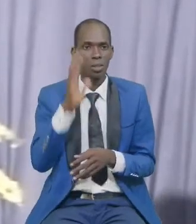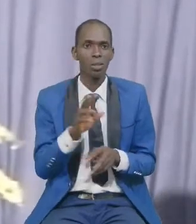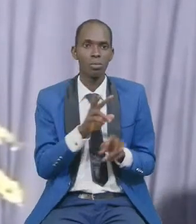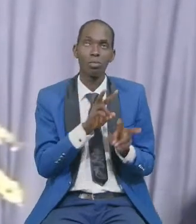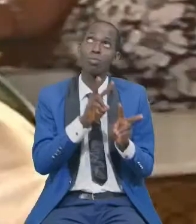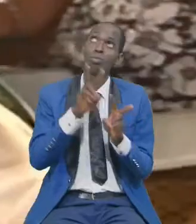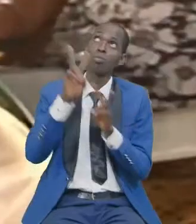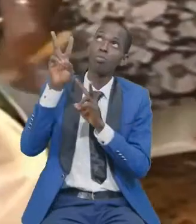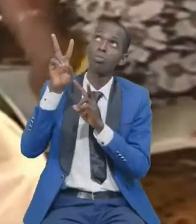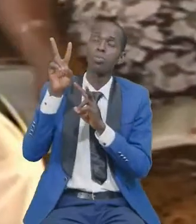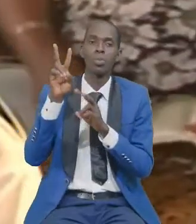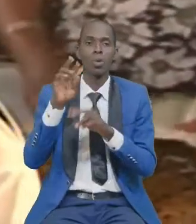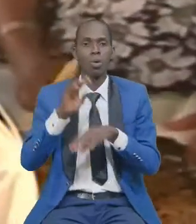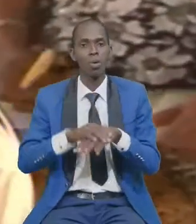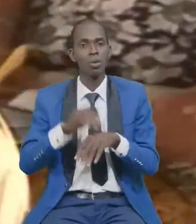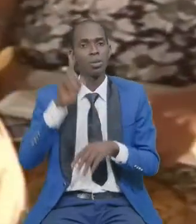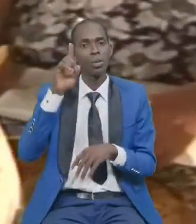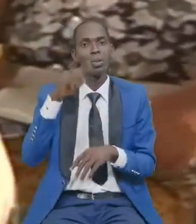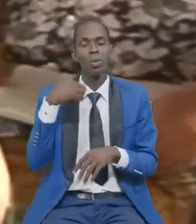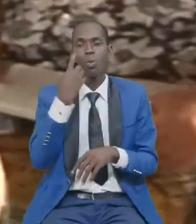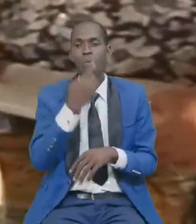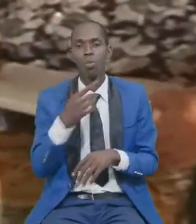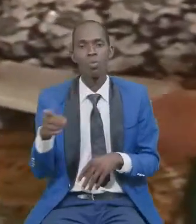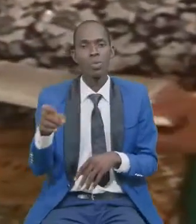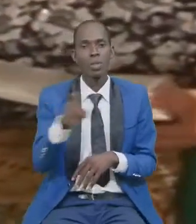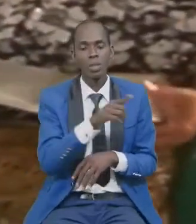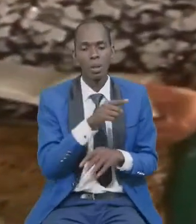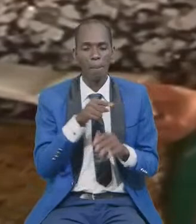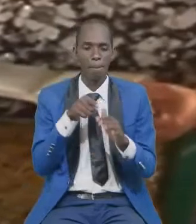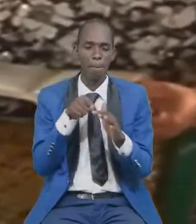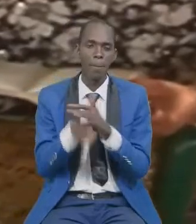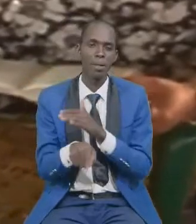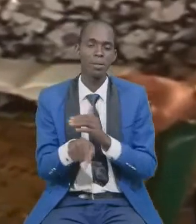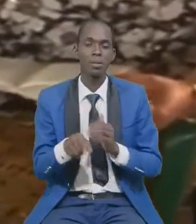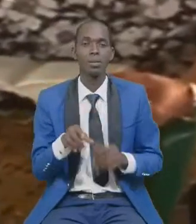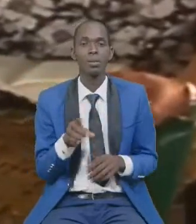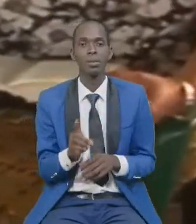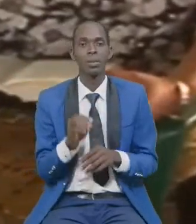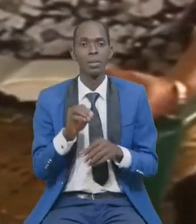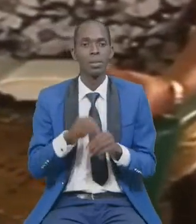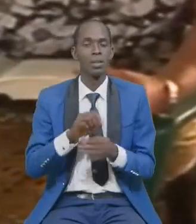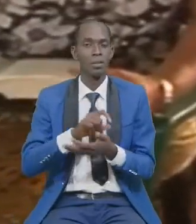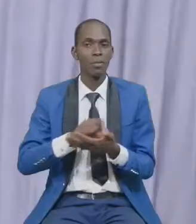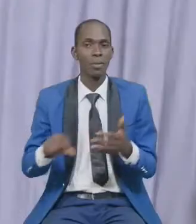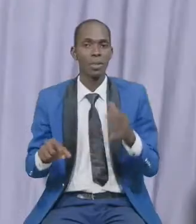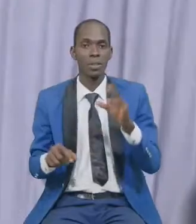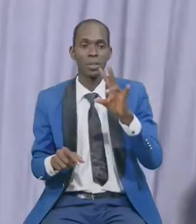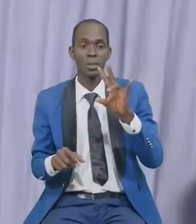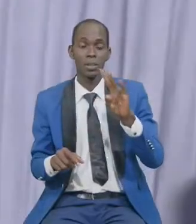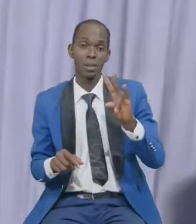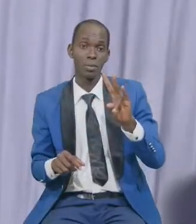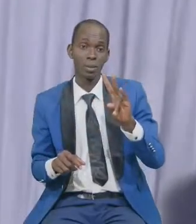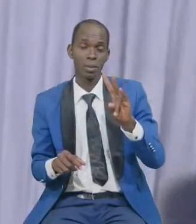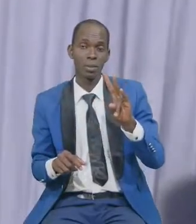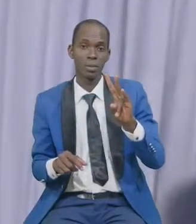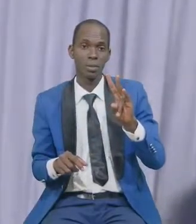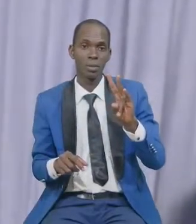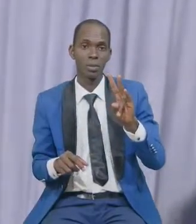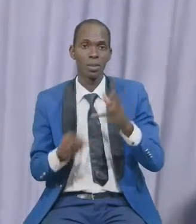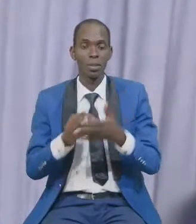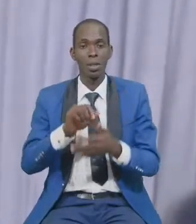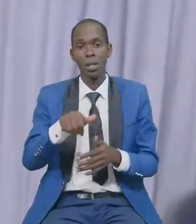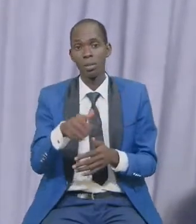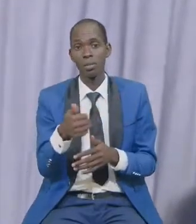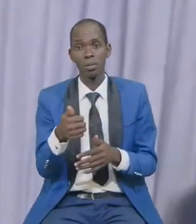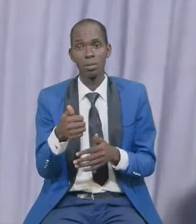him whom they pierced. Verse 17. And